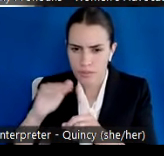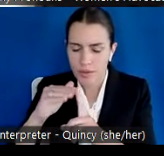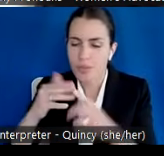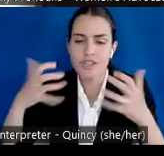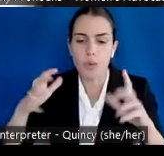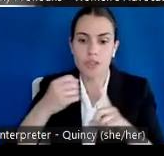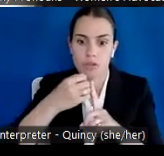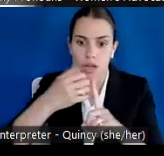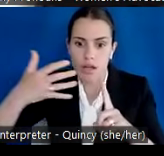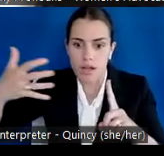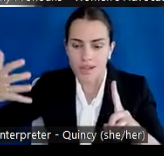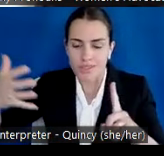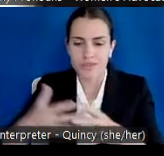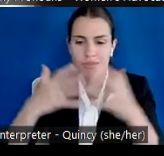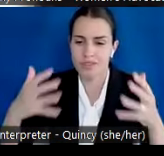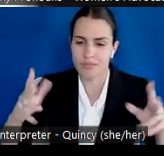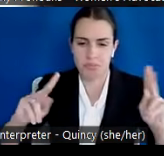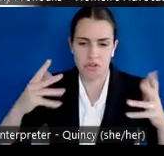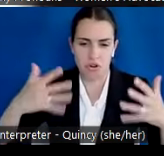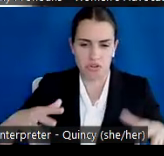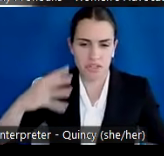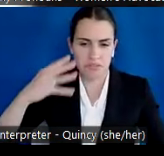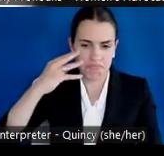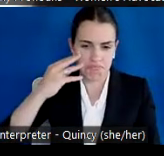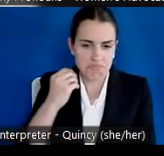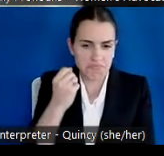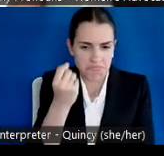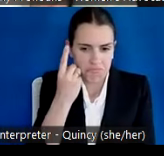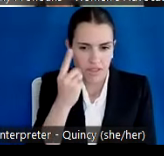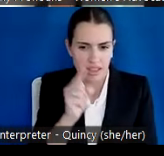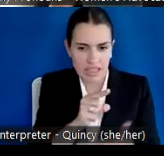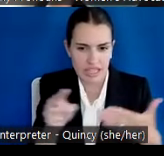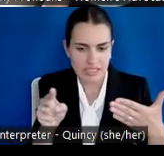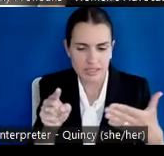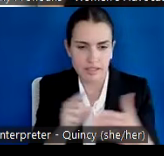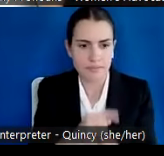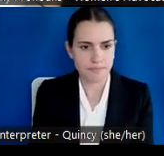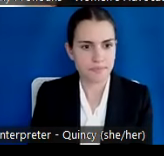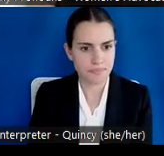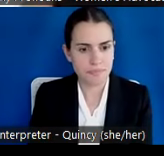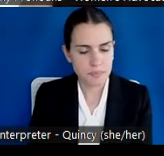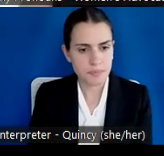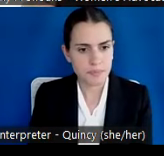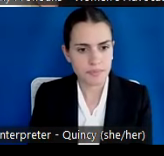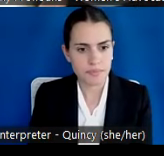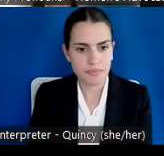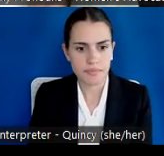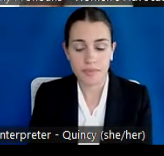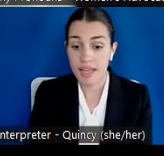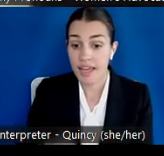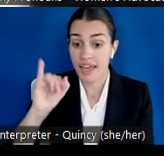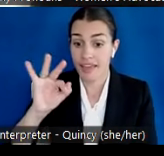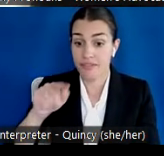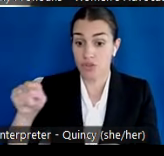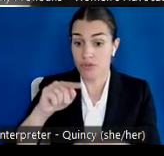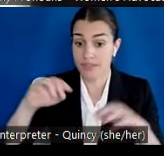too much in case people already have a solid understanding of this. So if you have done prevention work